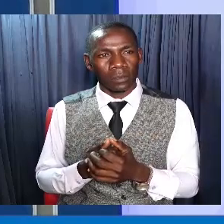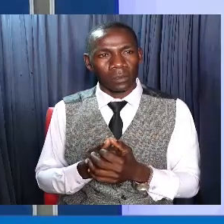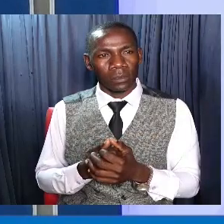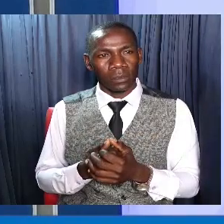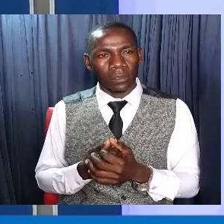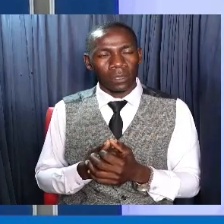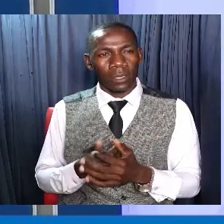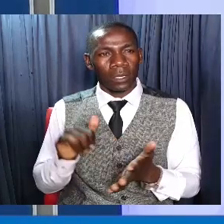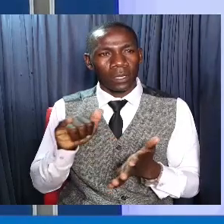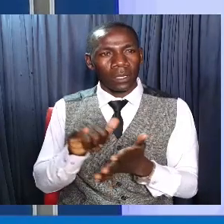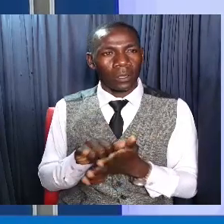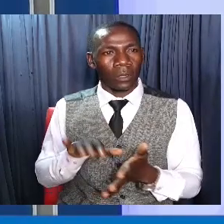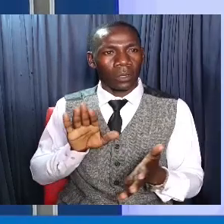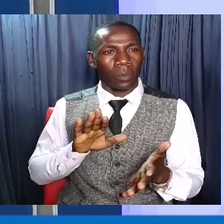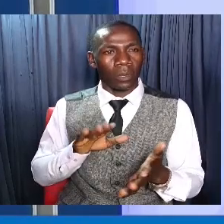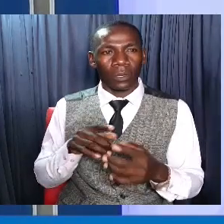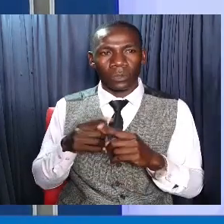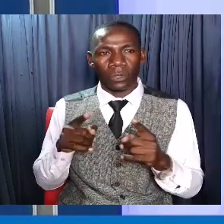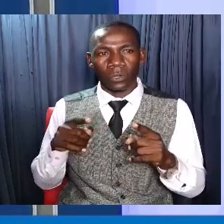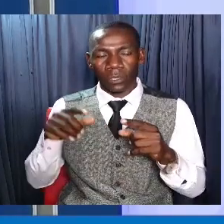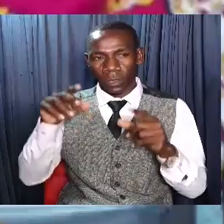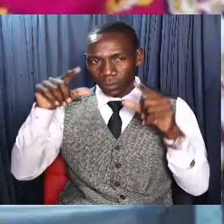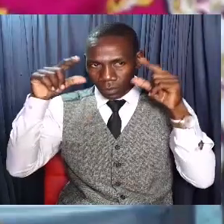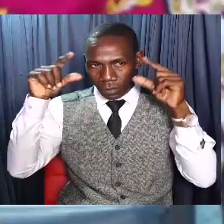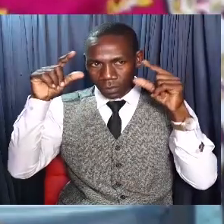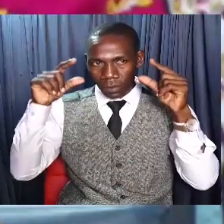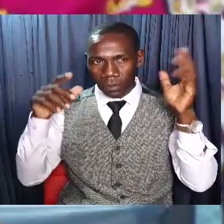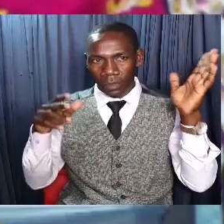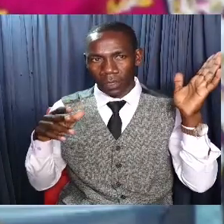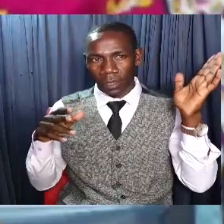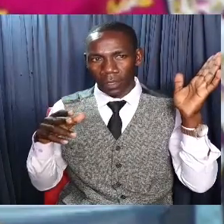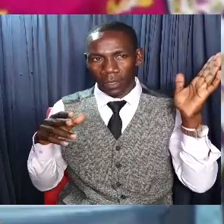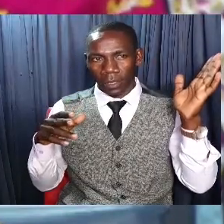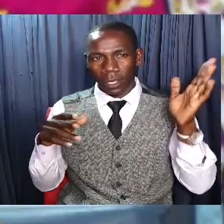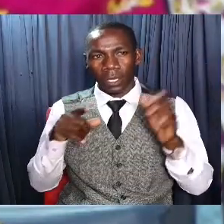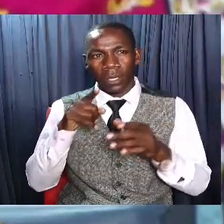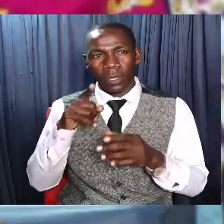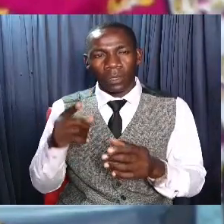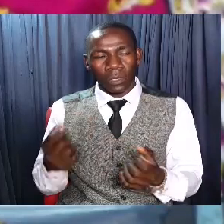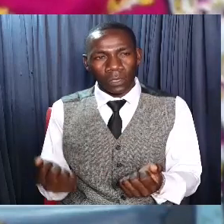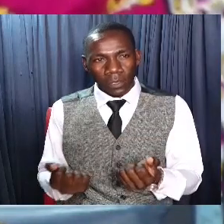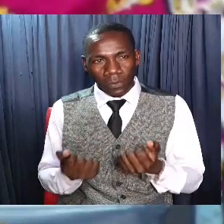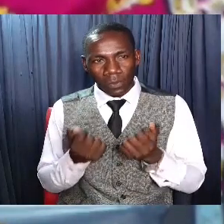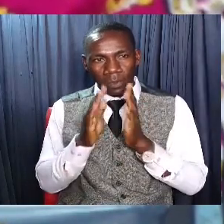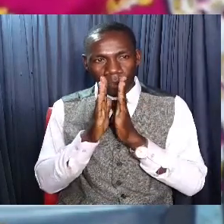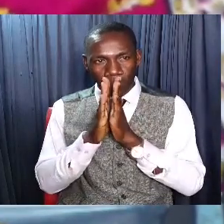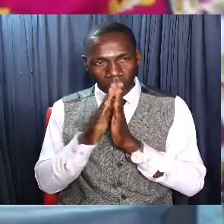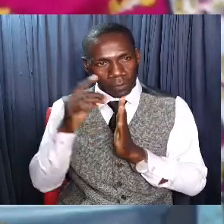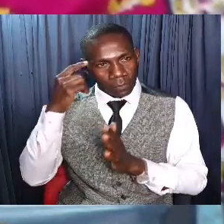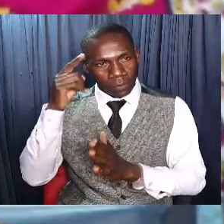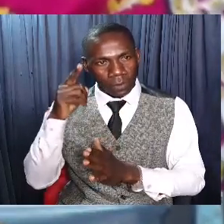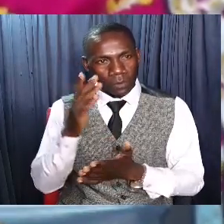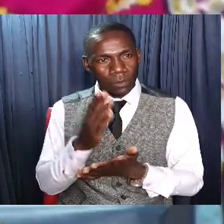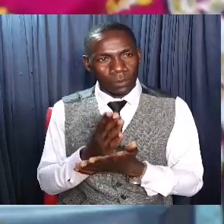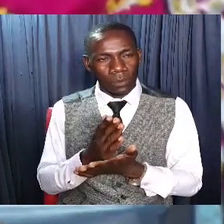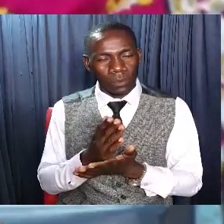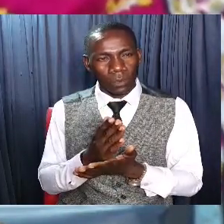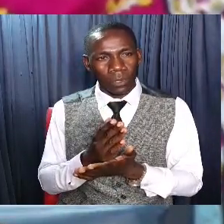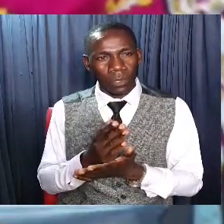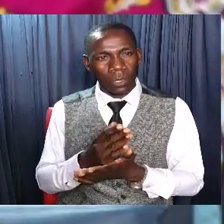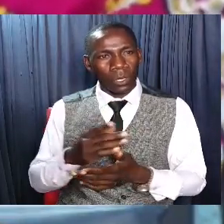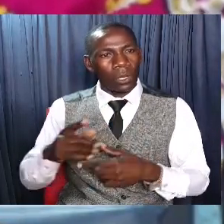Ndio yule mama akaambiwa kule Likoni. That's why this mother was told in Likoni. Umeokoka tumekuombea. We've prayed for you, you are saved now.